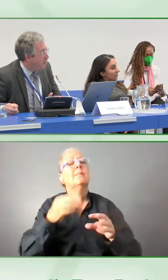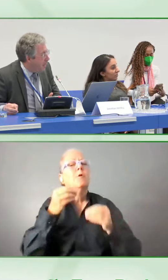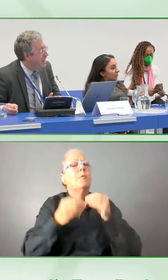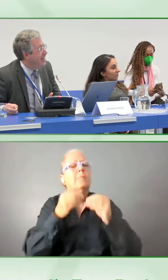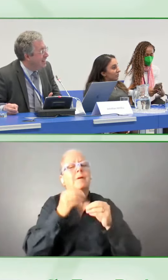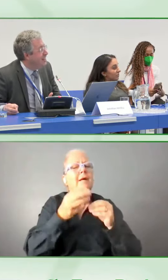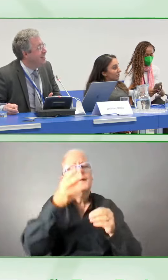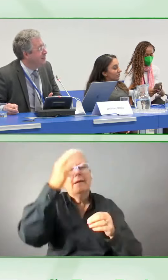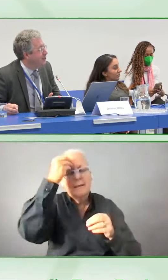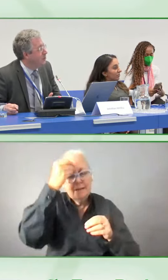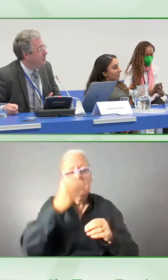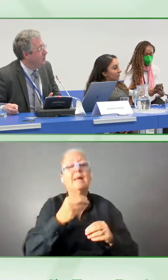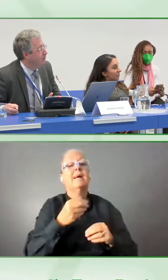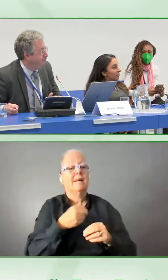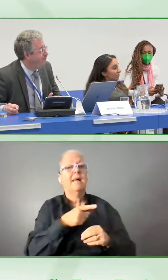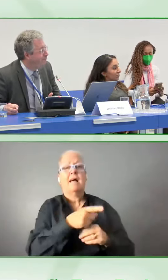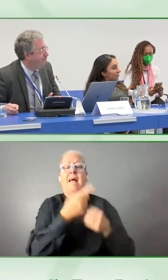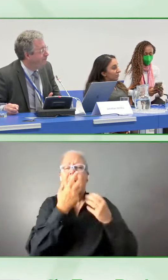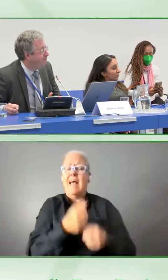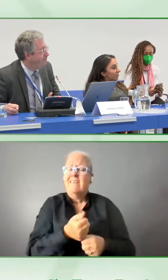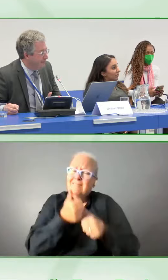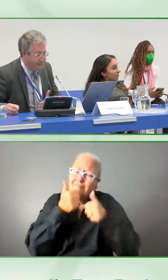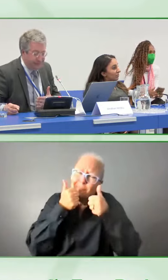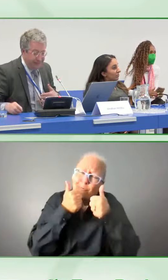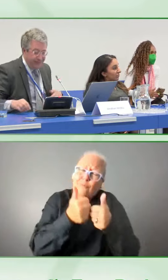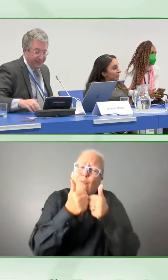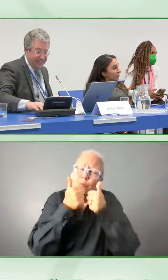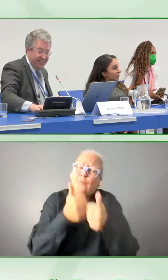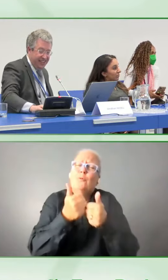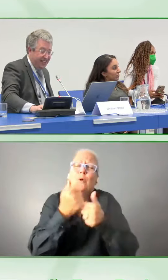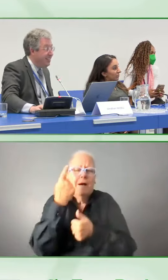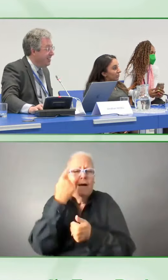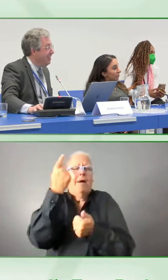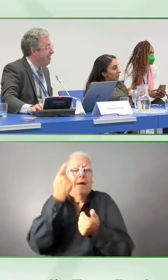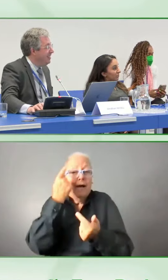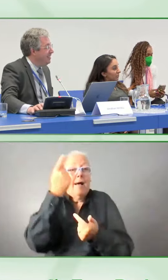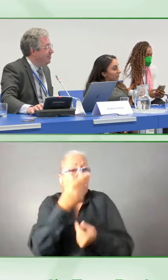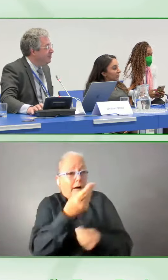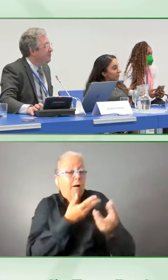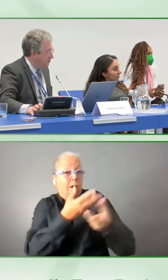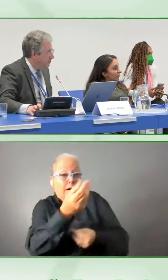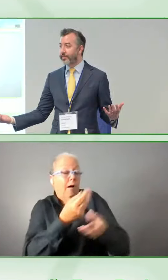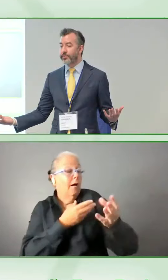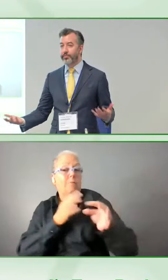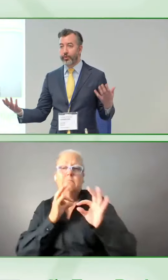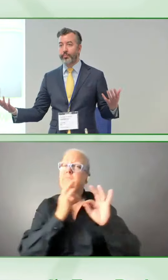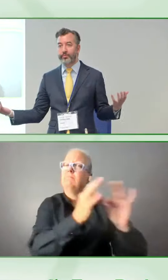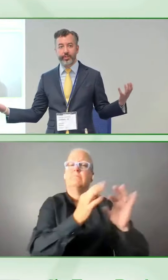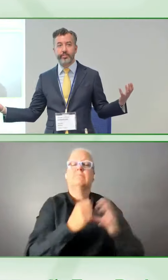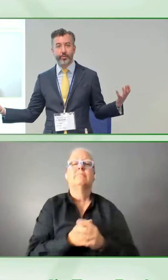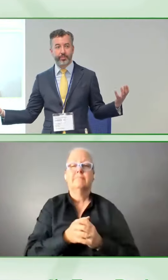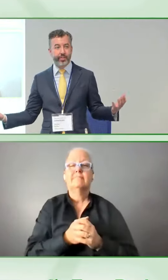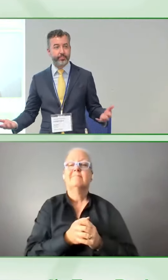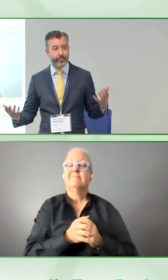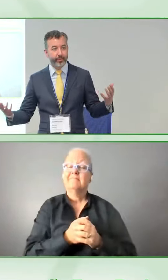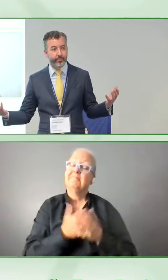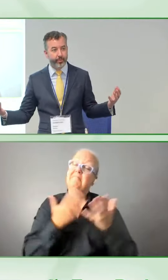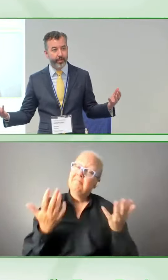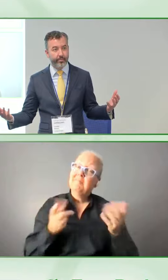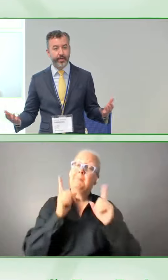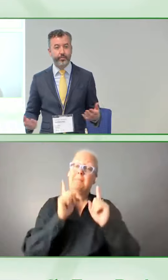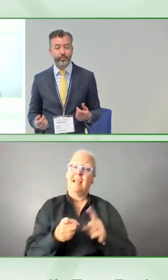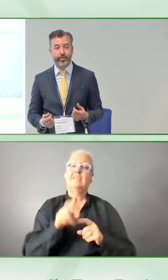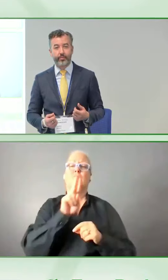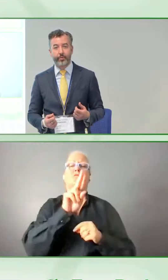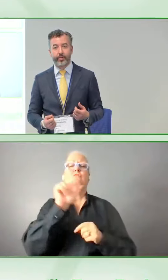way that they needed us to work. I believe it, and it's a form of accommodation as well. It's a form of reasonable adjustment,